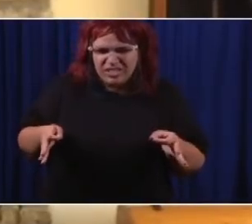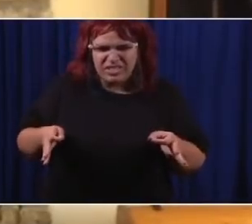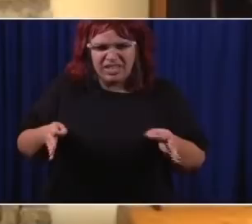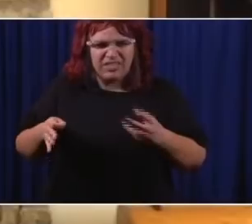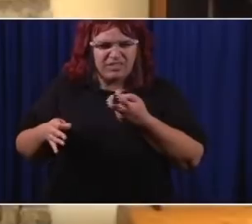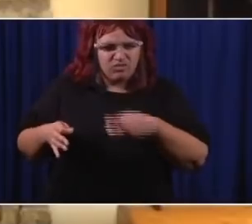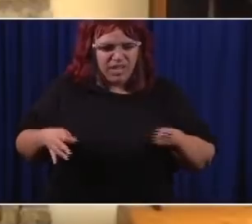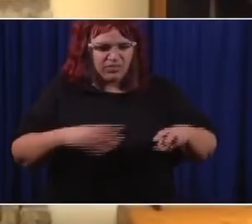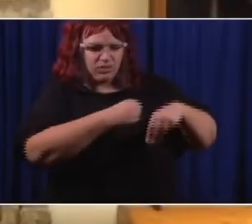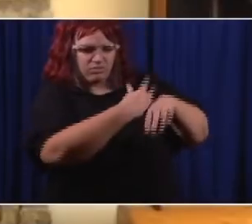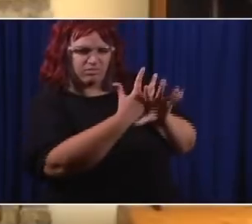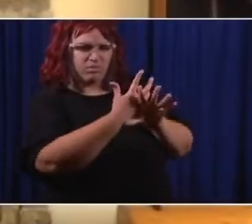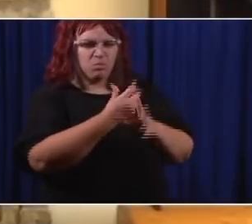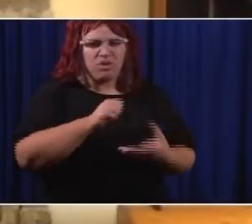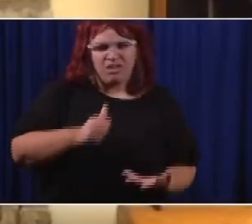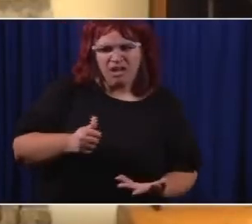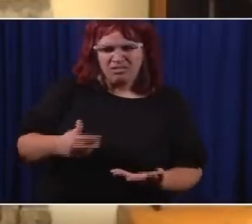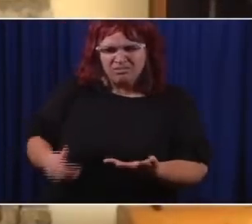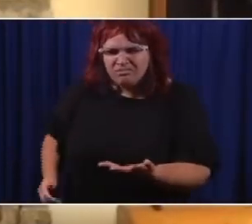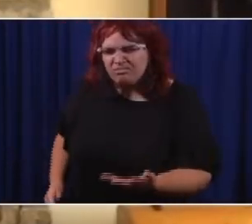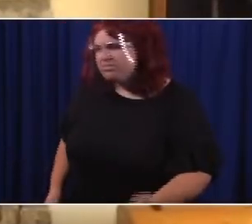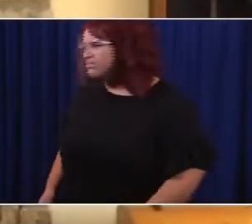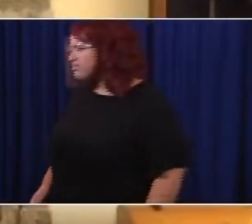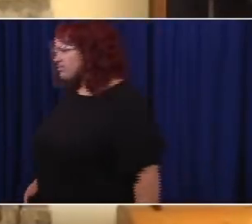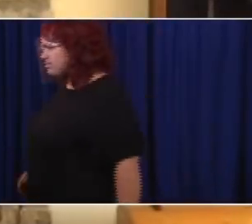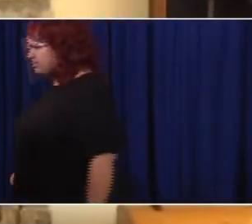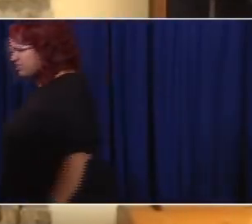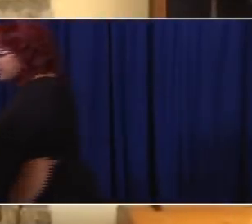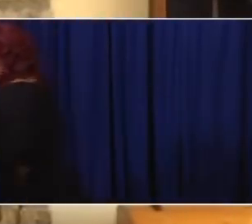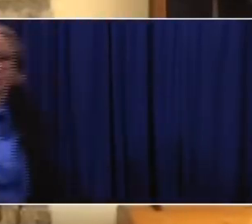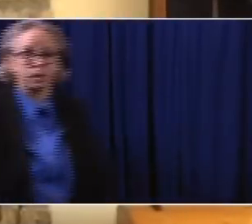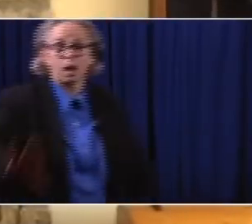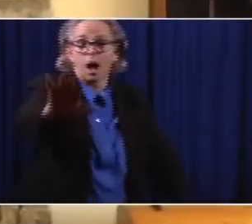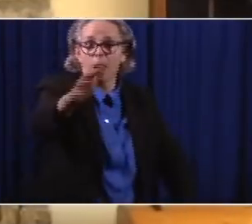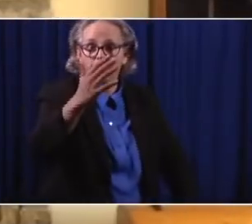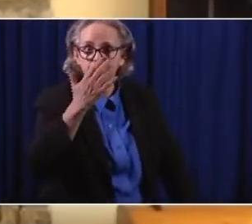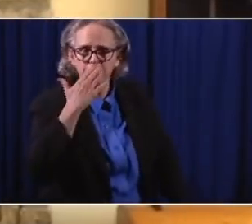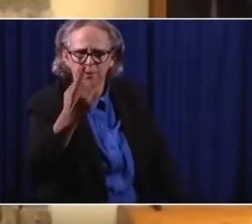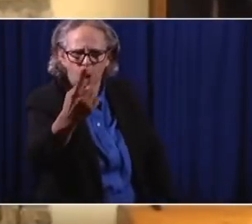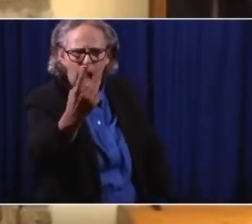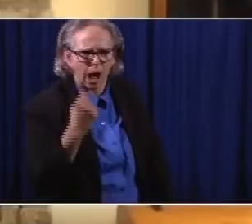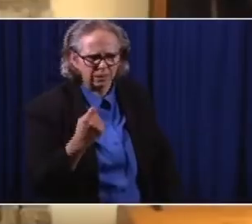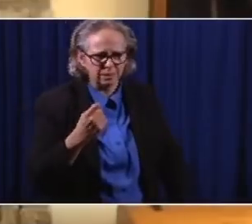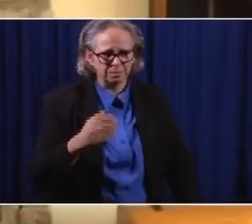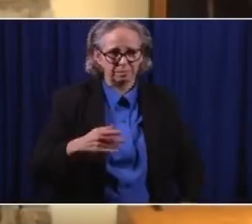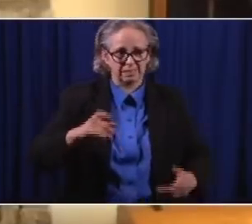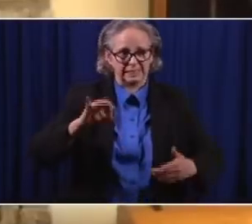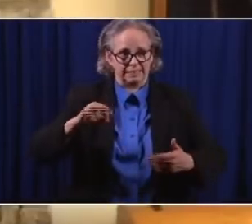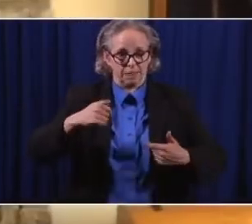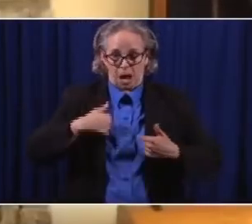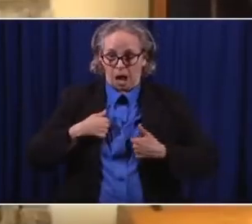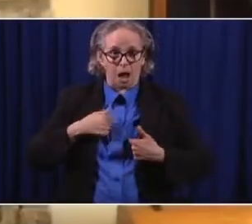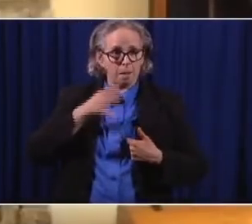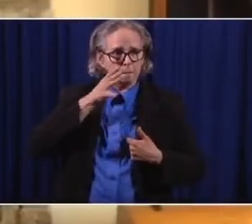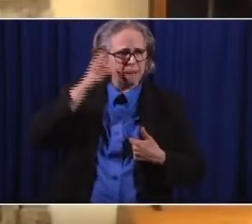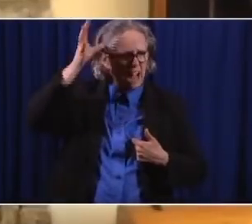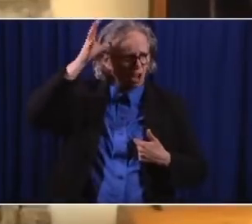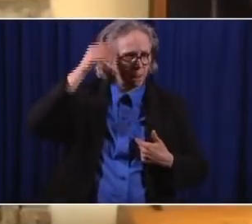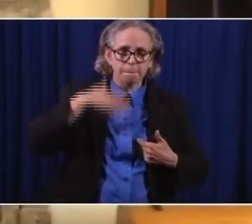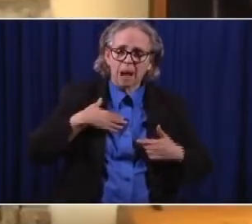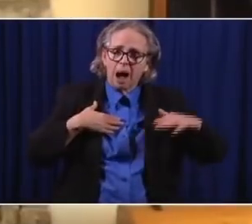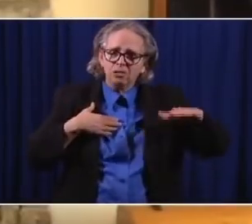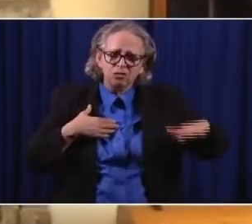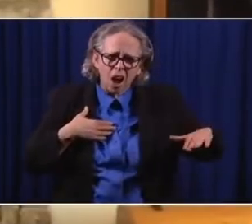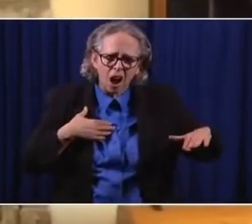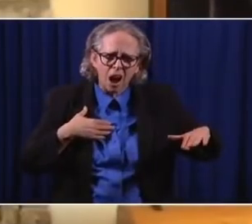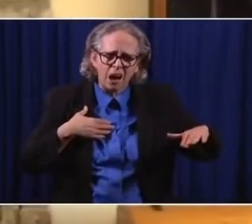if it was my child, if I was a parent, if I was a superintendent, if I was school board, I'd try to